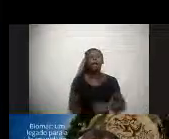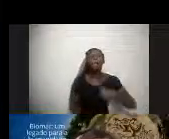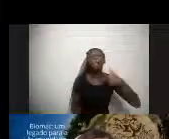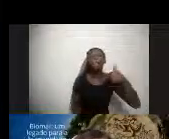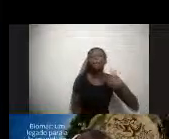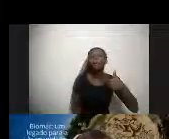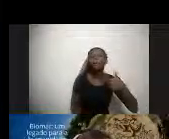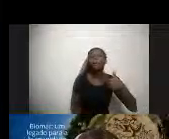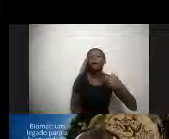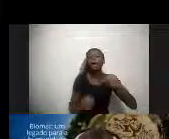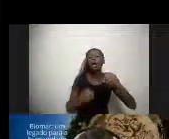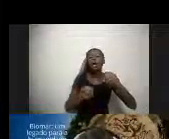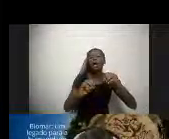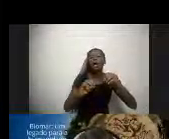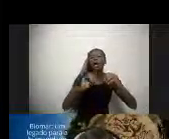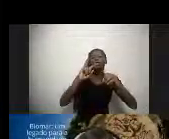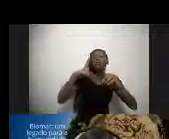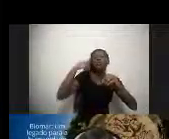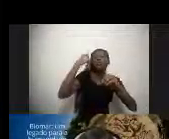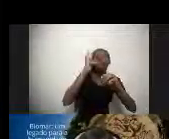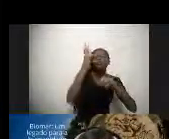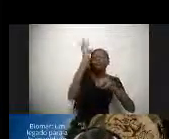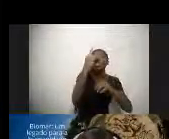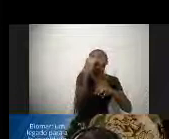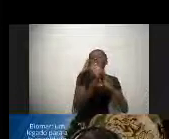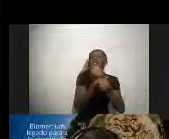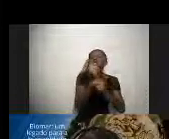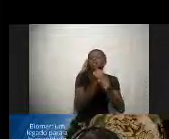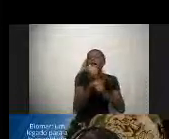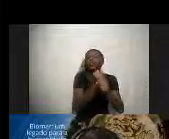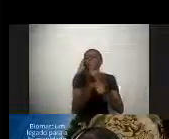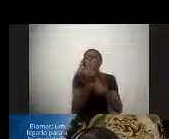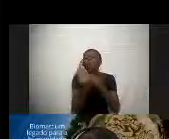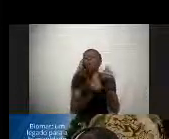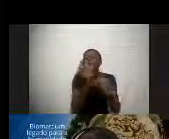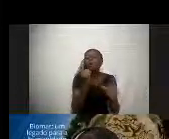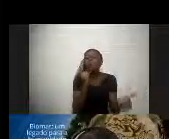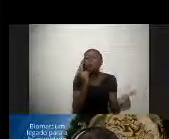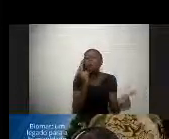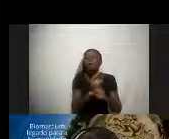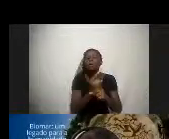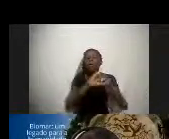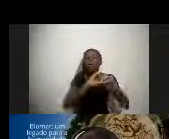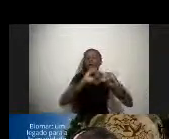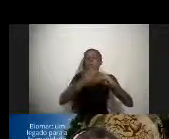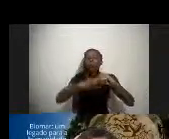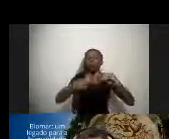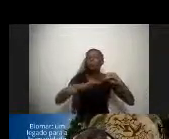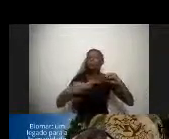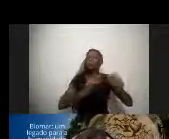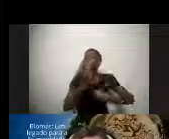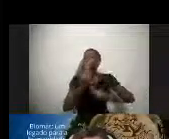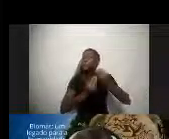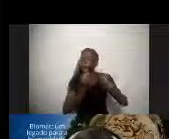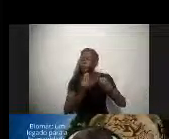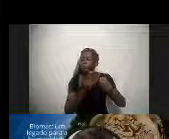what kind of ocean would you like to see in the next decade? It is very important to hear from you. And